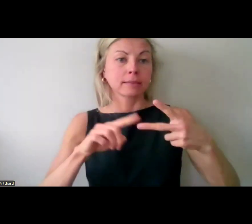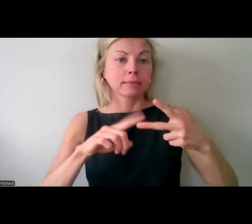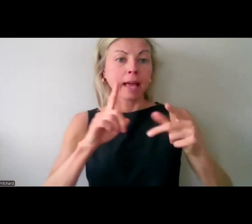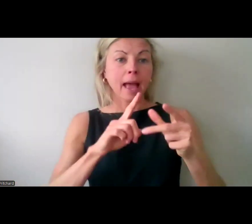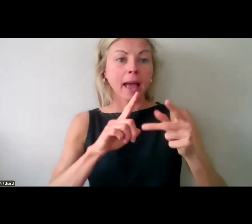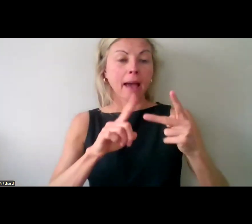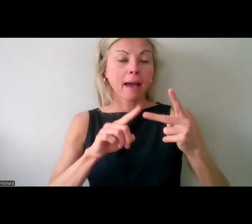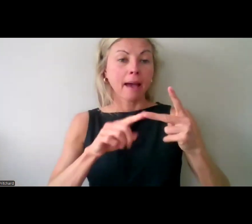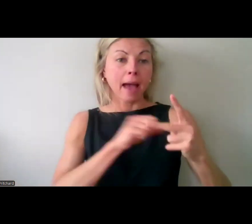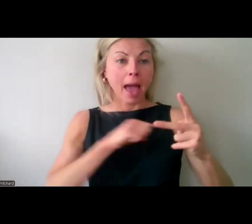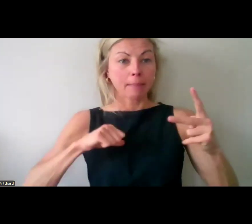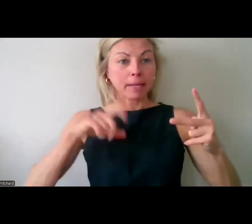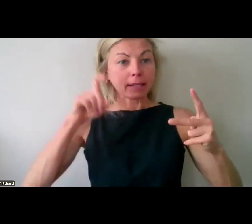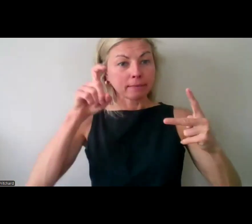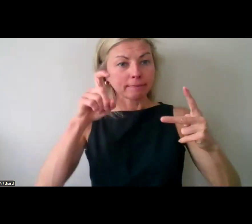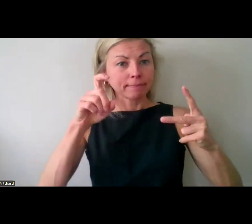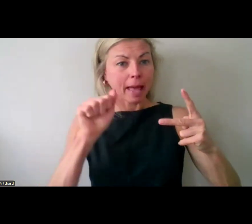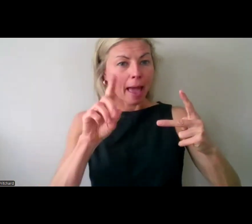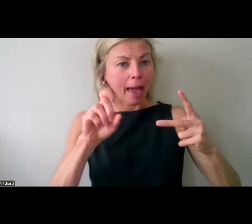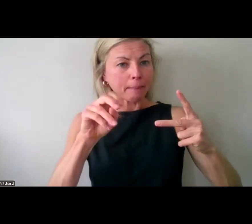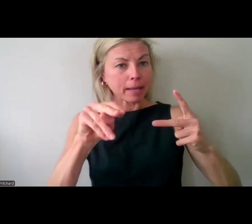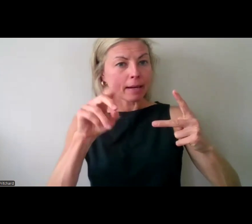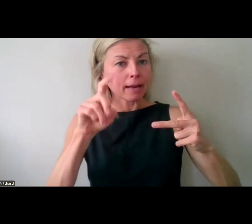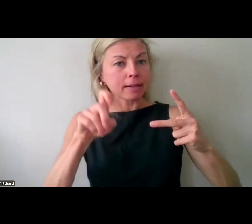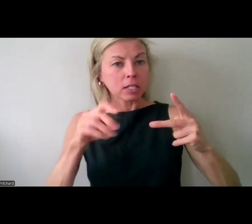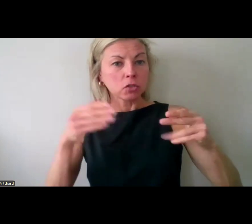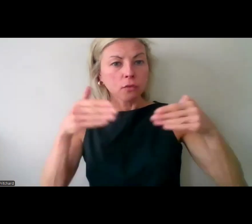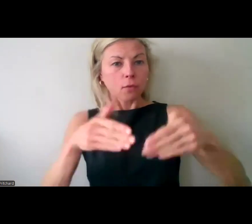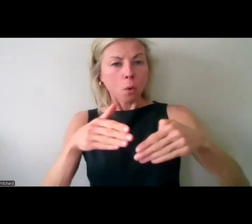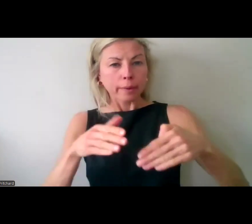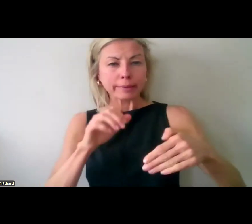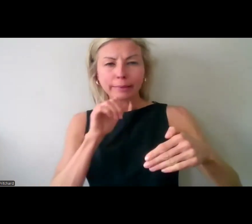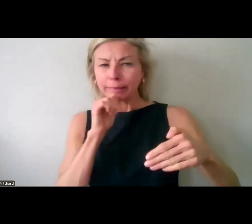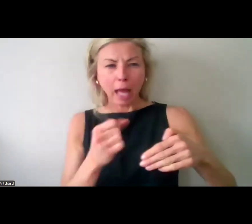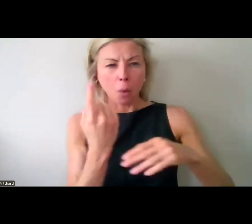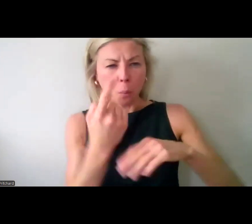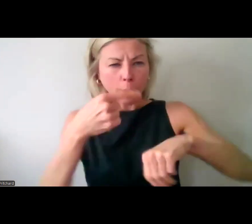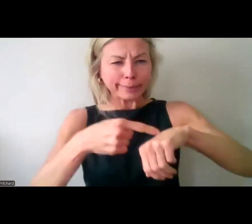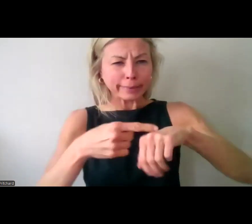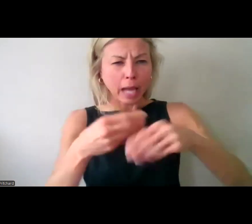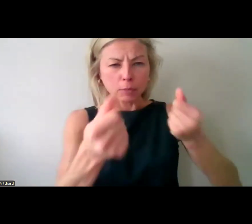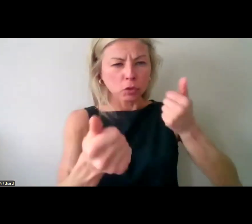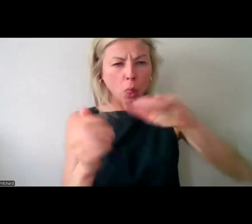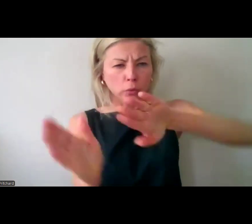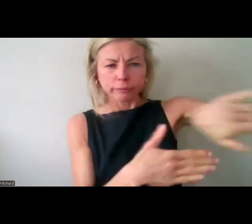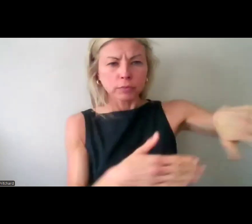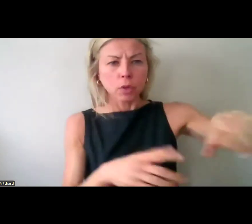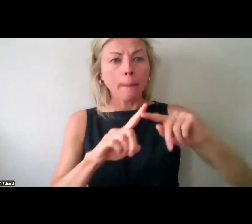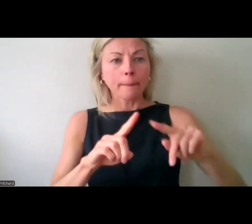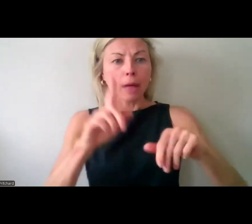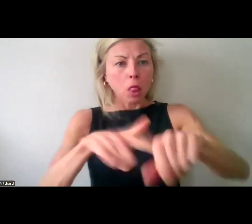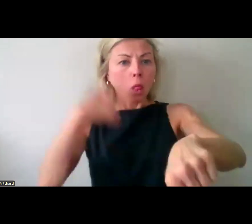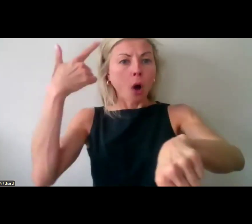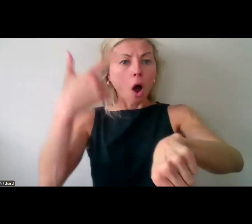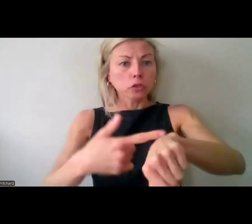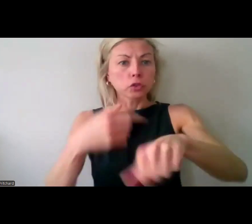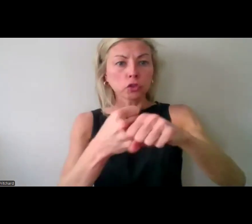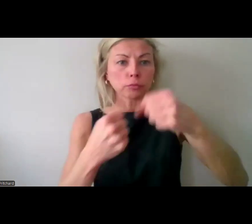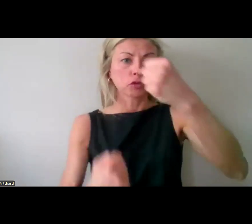to focus less on kind of these one-time piecemeal solutions and more on the long-term structural